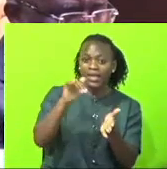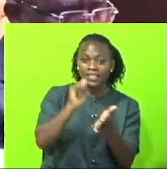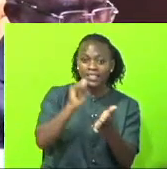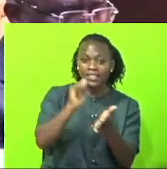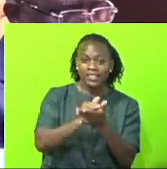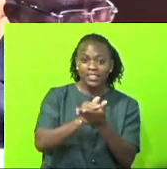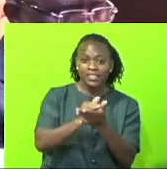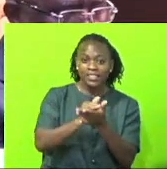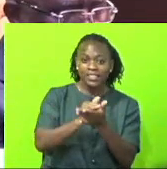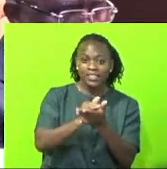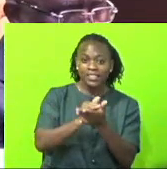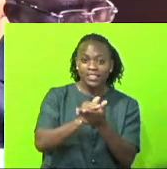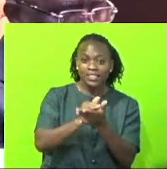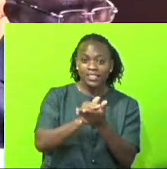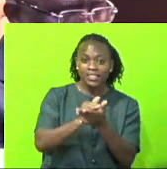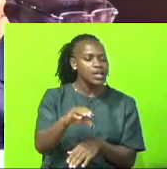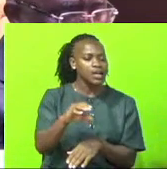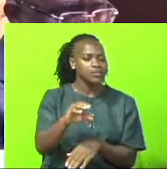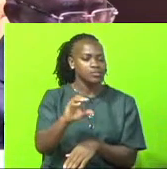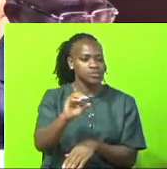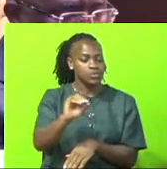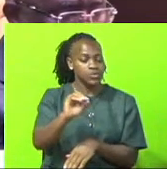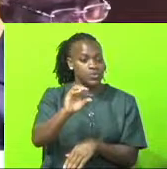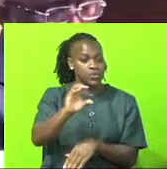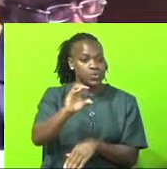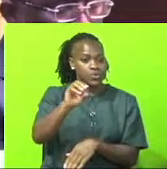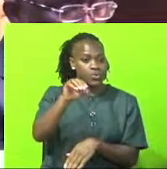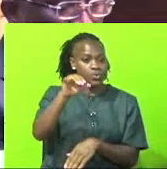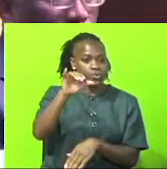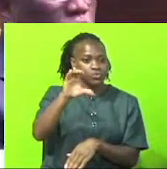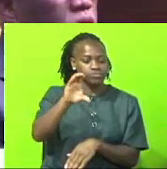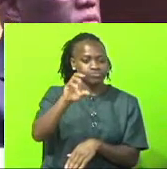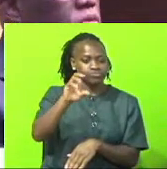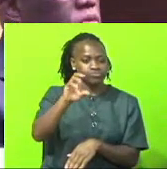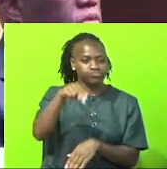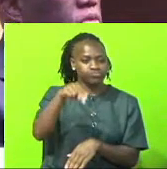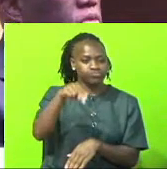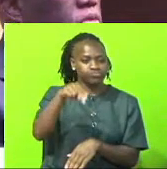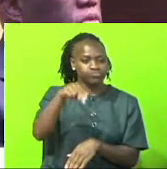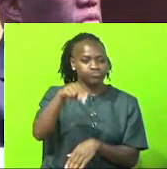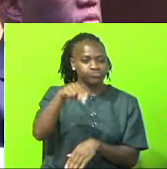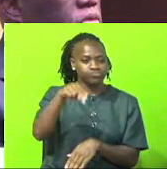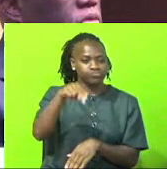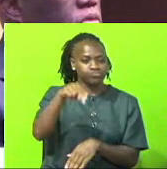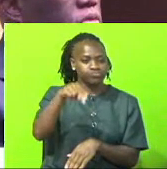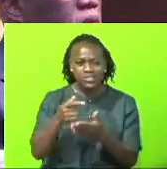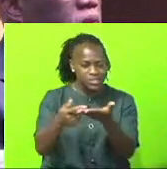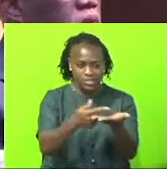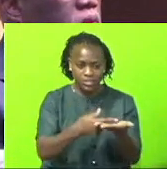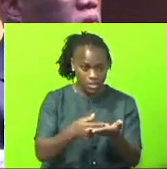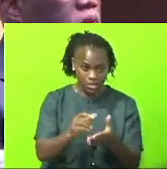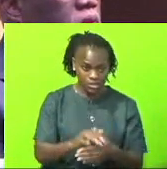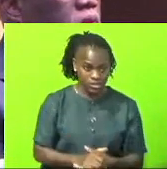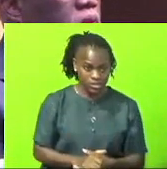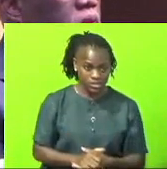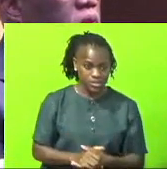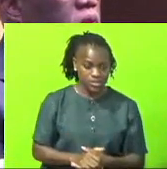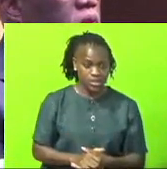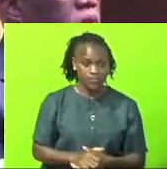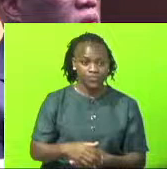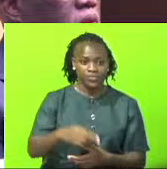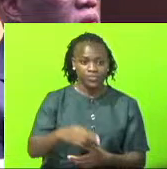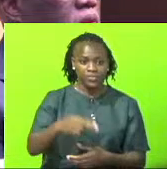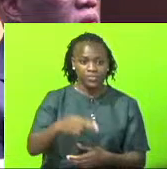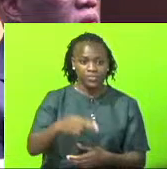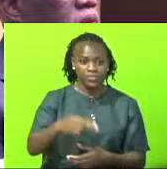Professor Michael K. was referring to. In the Hansard, Mr. Speaker, it was referring to the